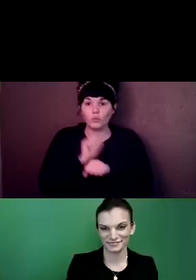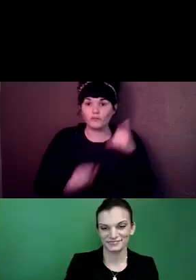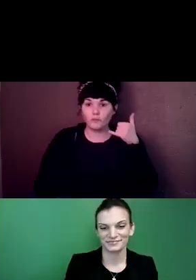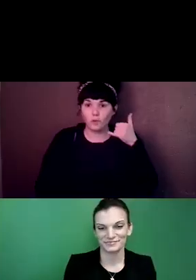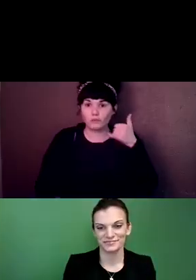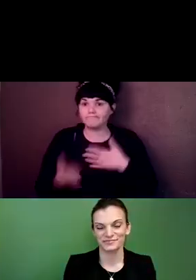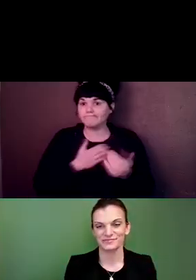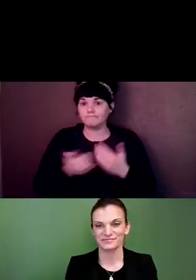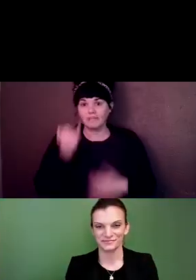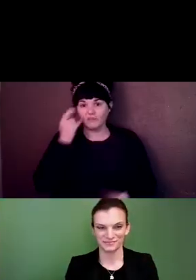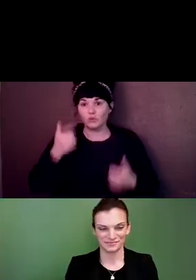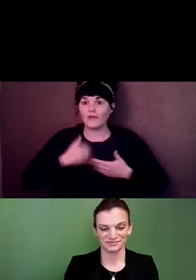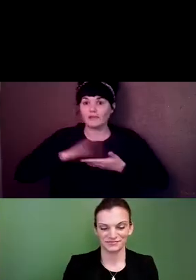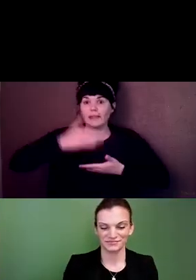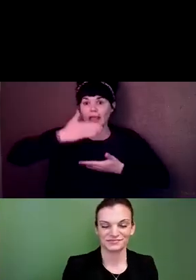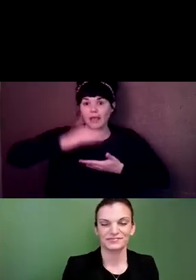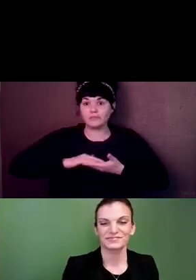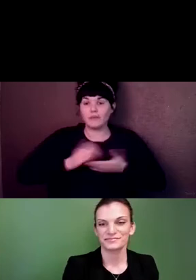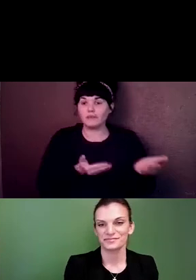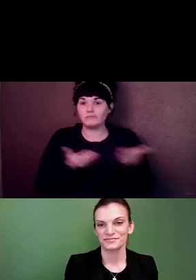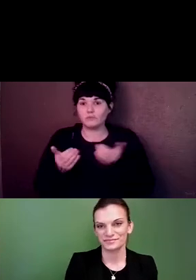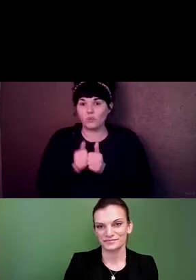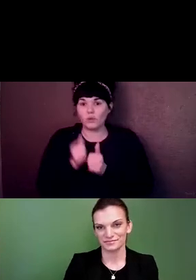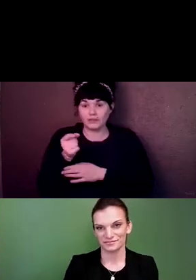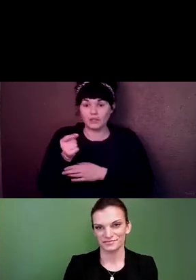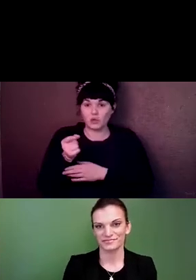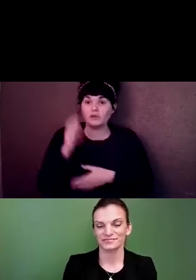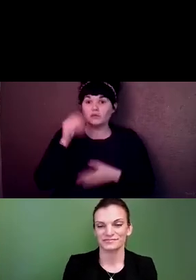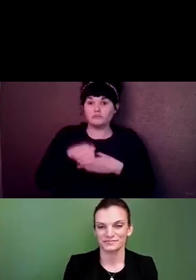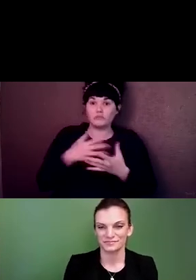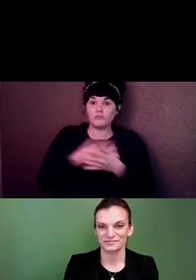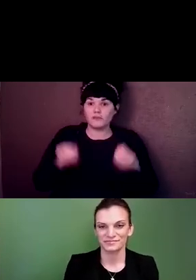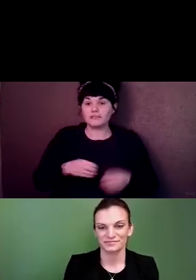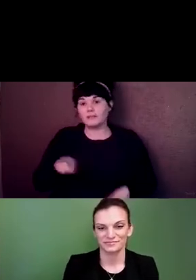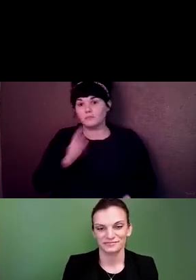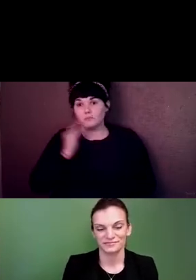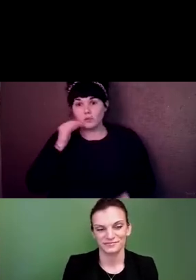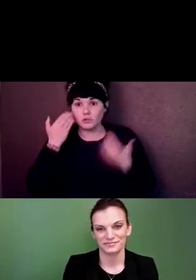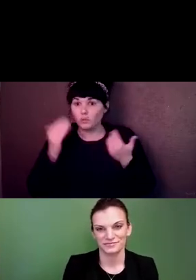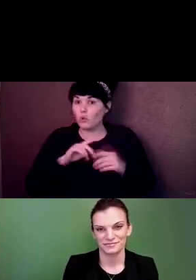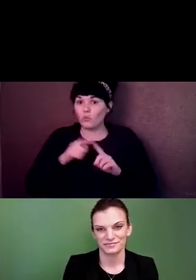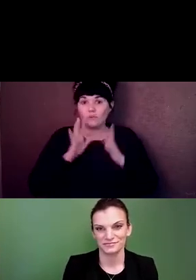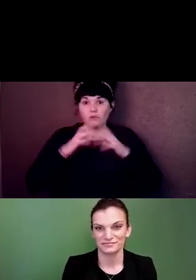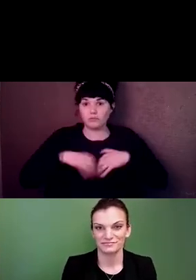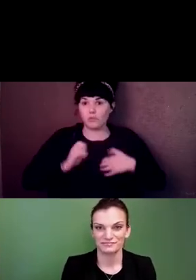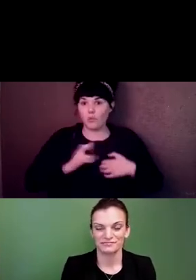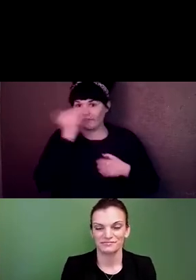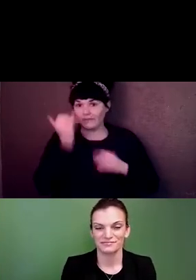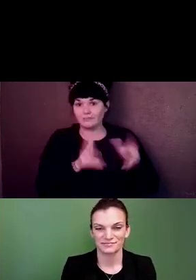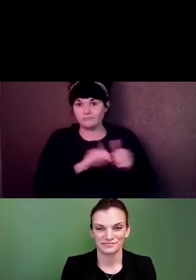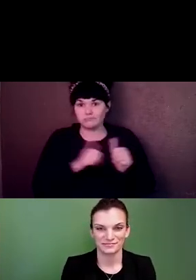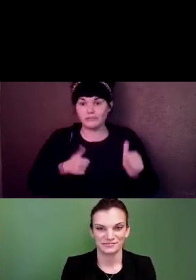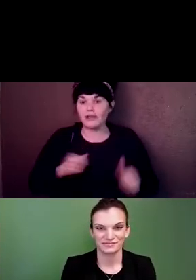if you have a laptop that goes with you to and from the office, you never know when it might break down or get left behind.